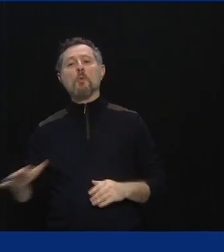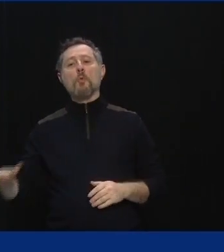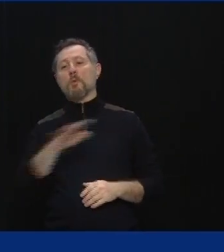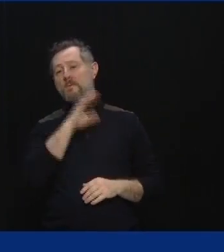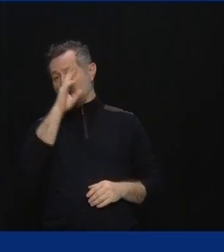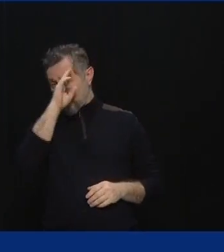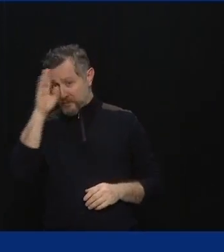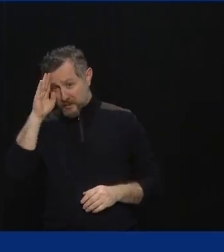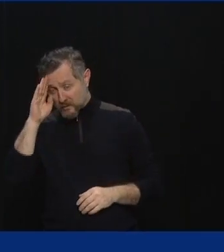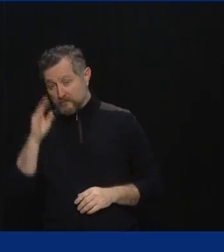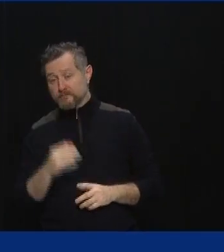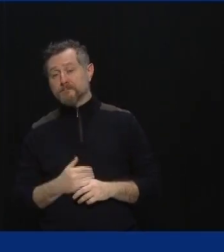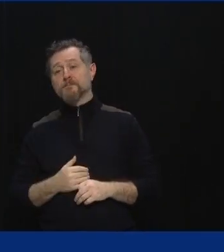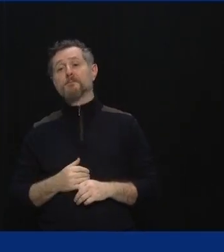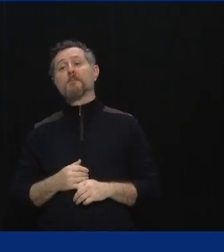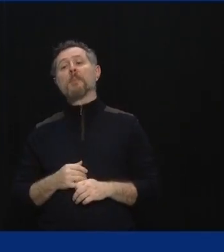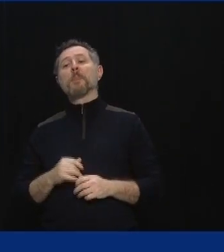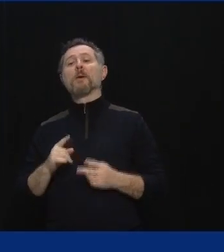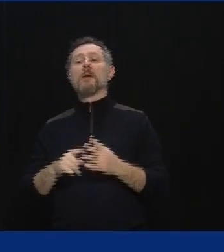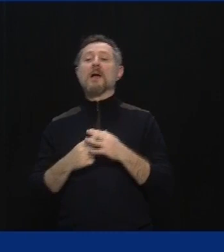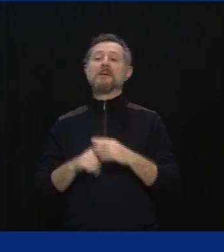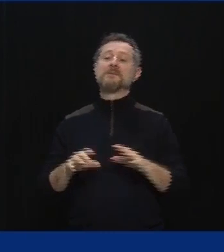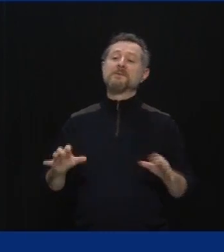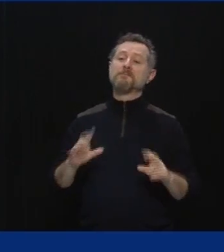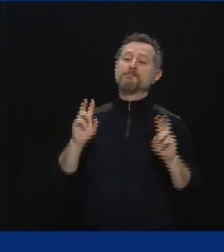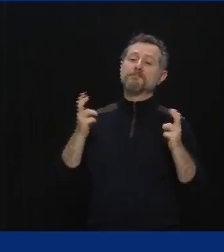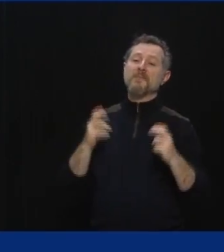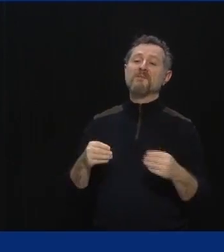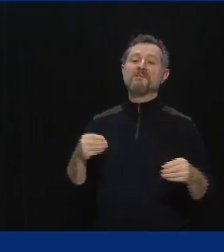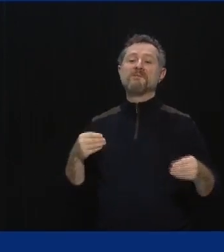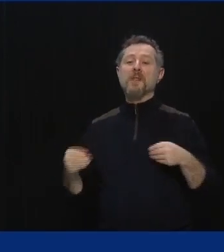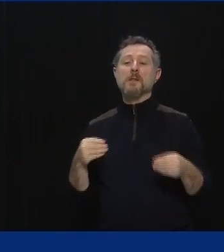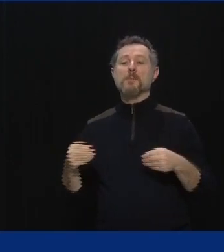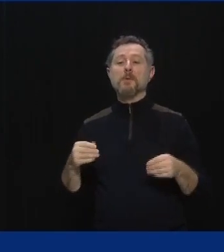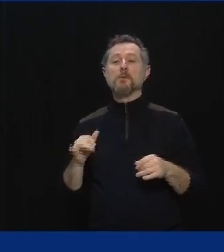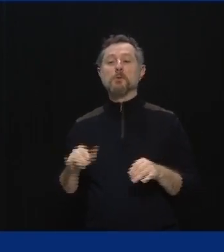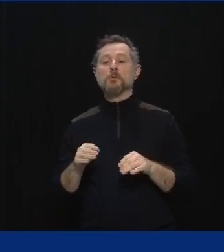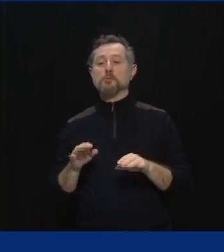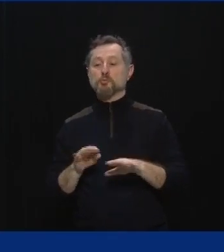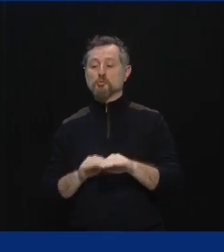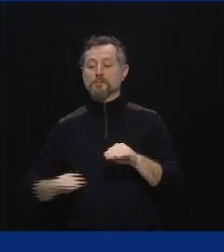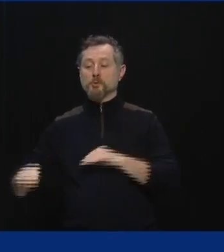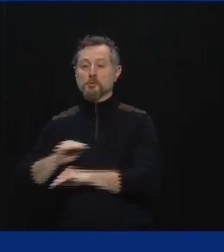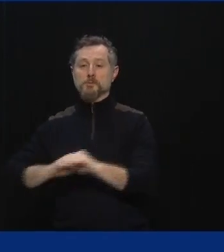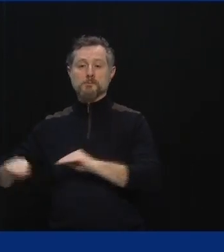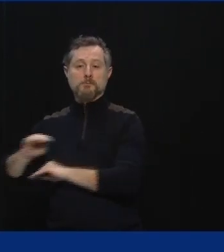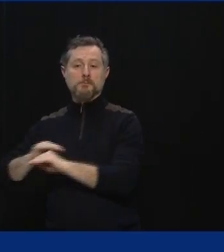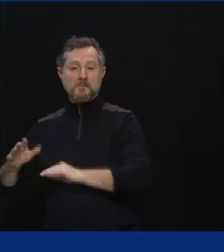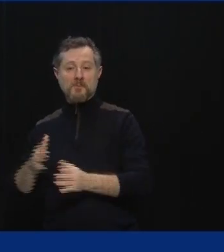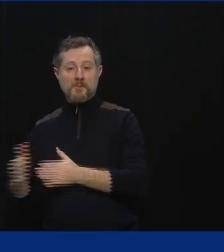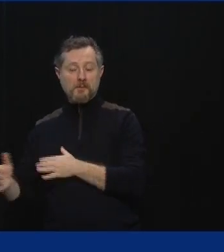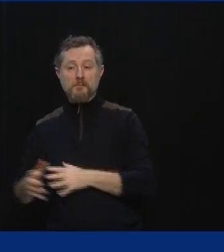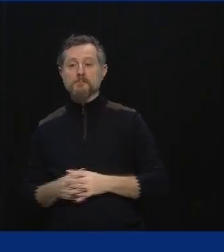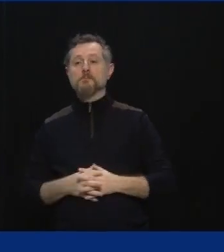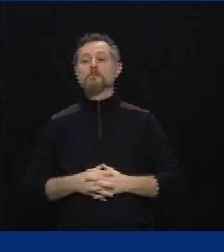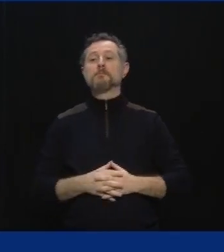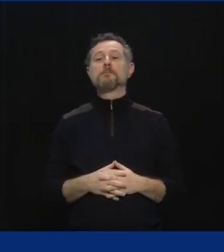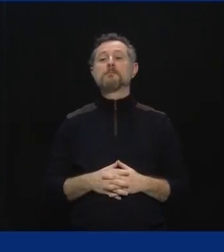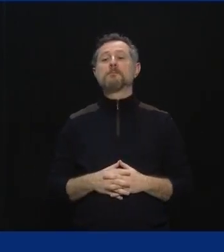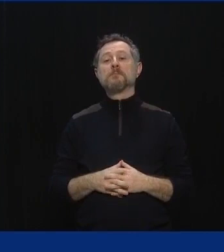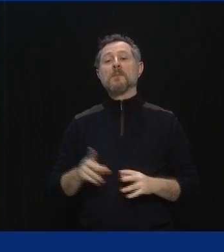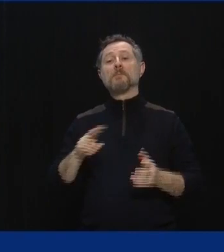to activate their flex and surge plans, which have been in place all along, and that means they have to go to contracts, which